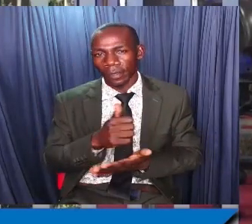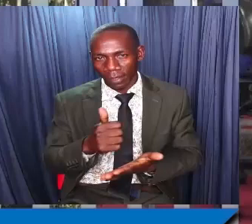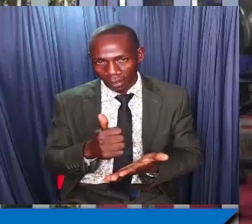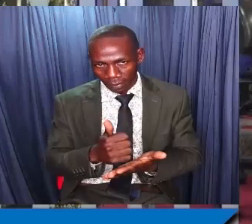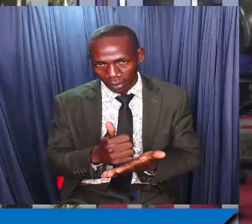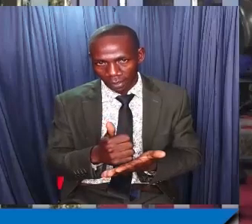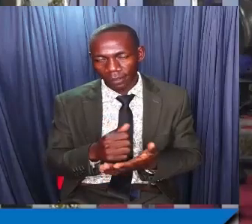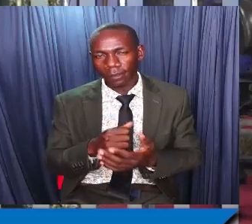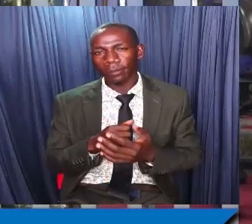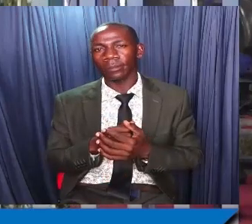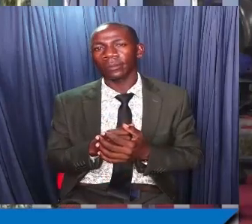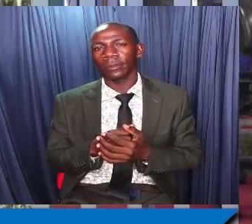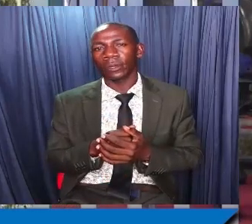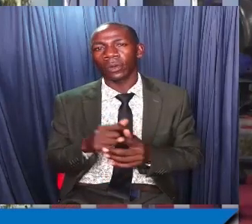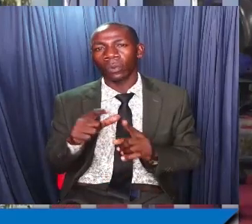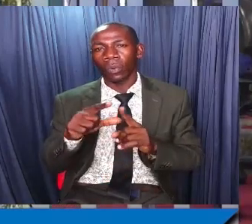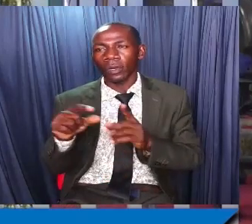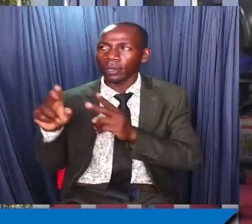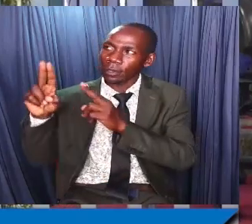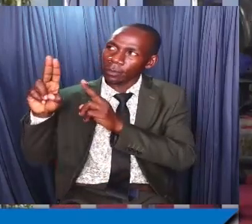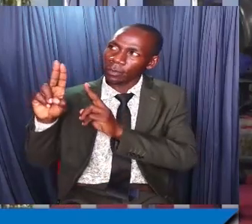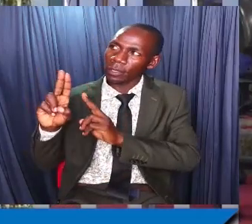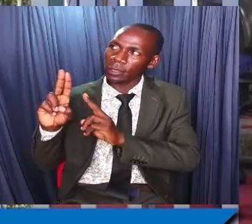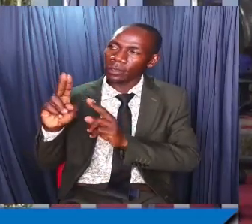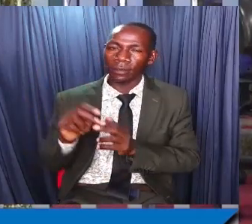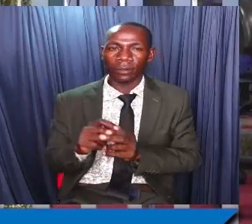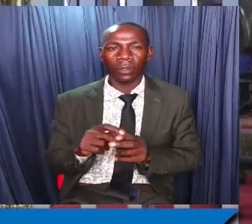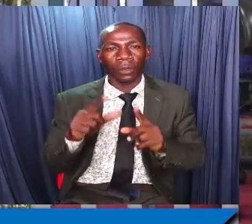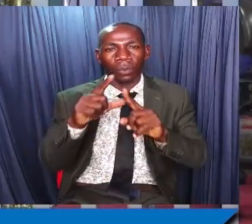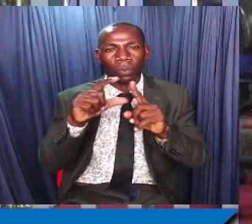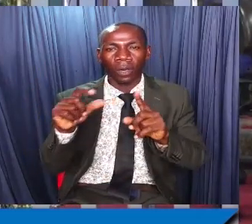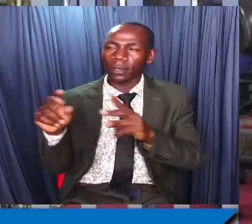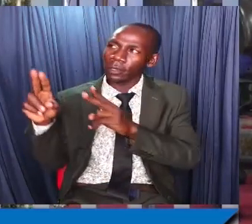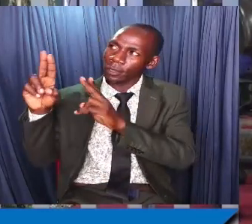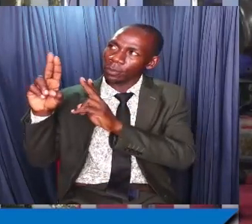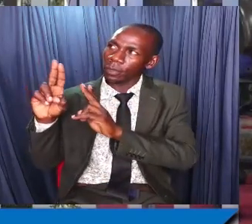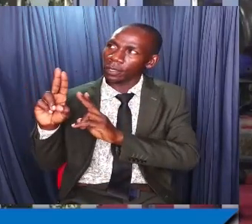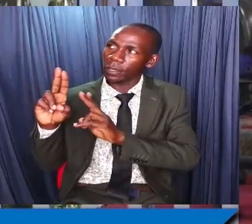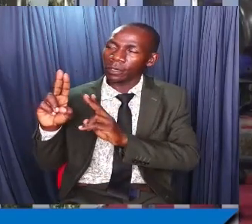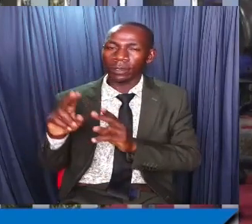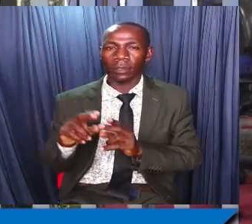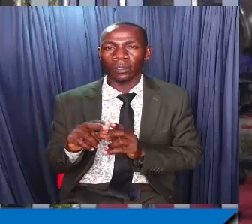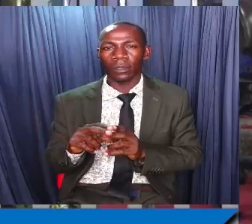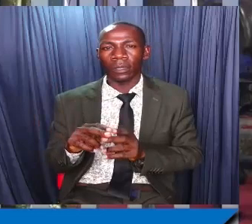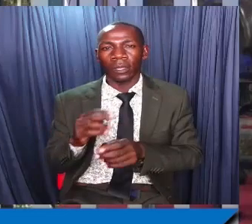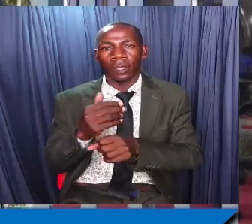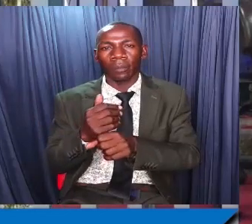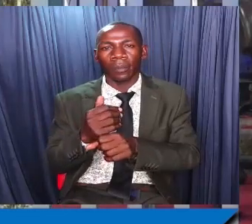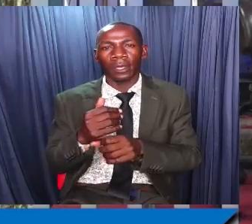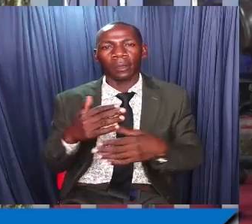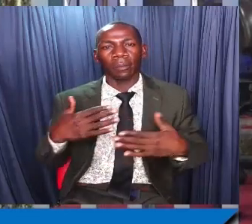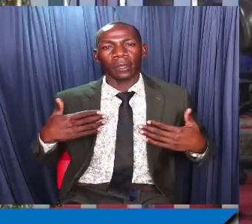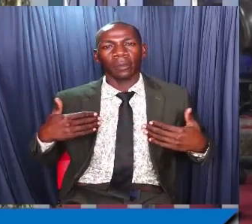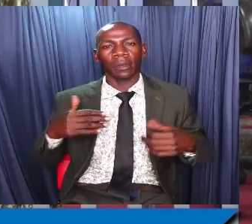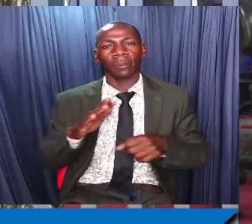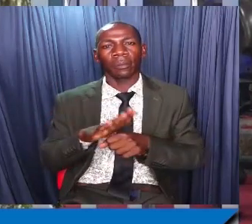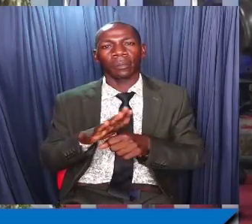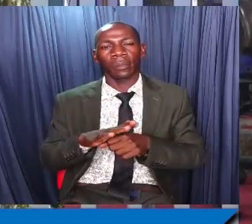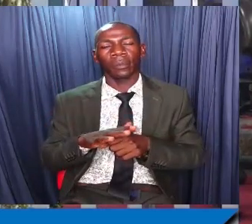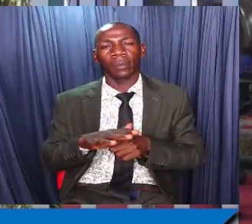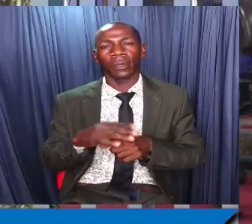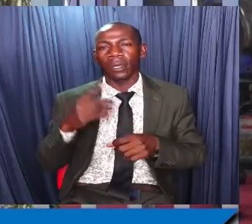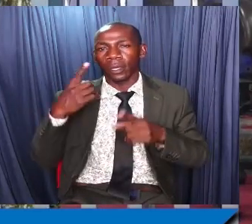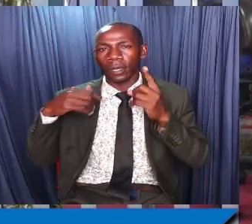sana. Amen. Neno heshima. The word honor. Neno heshima. The word honor. Limeufanya watu wengi. Has made so many people.